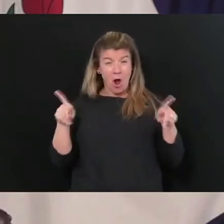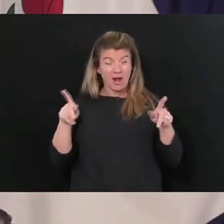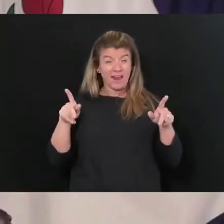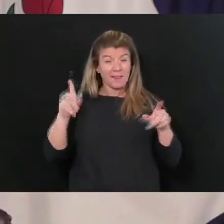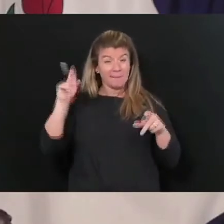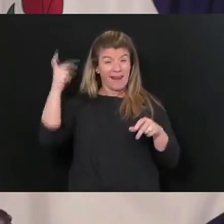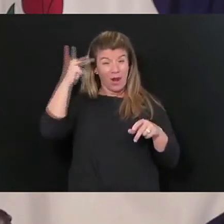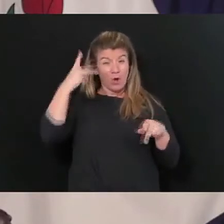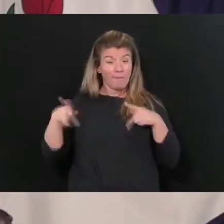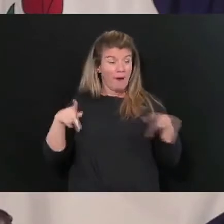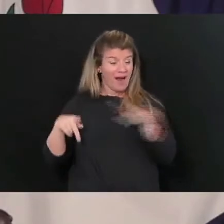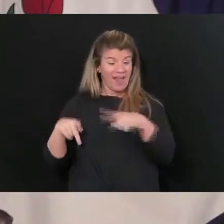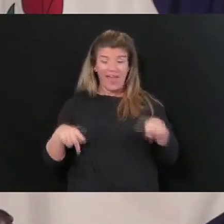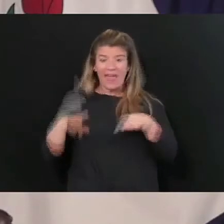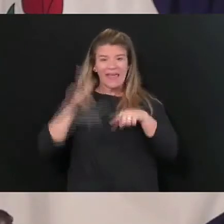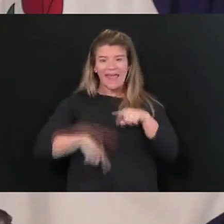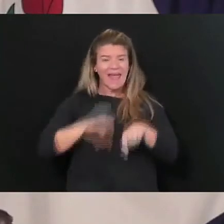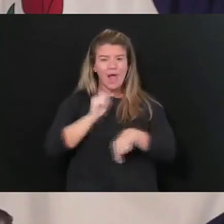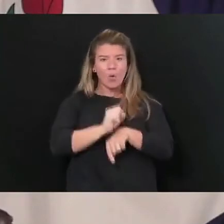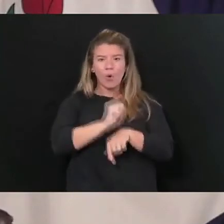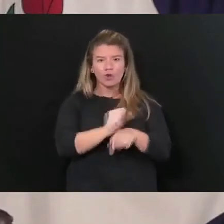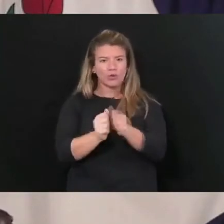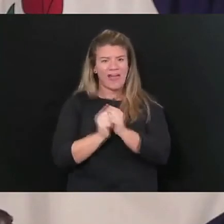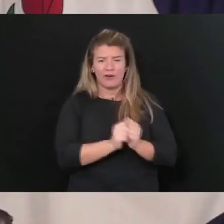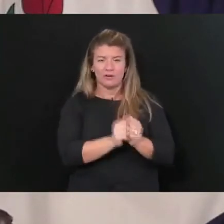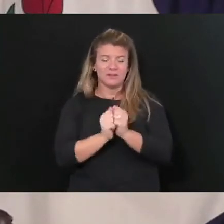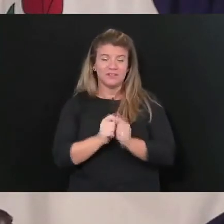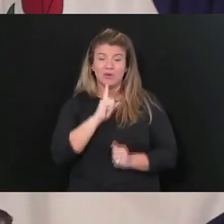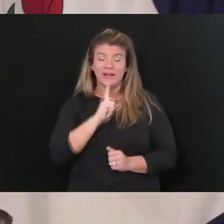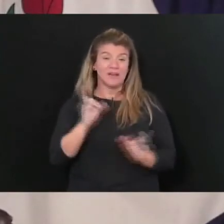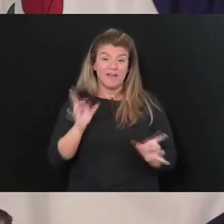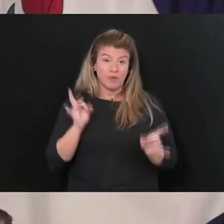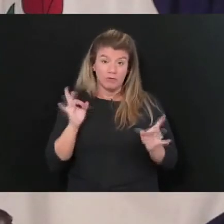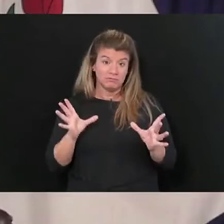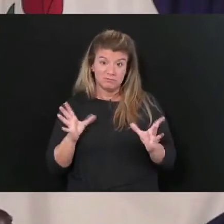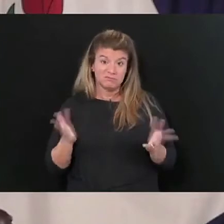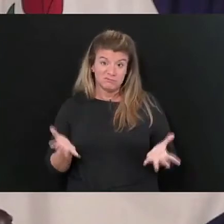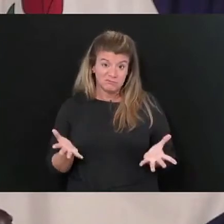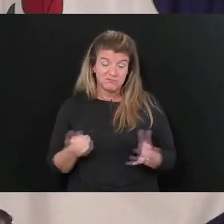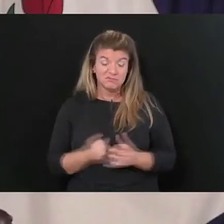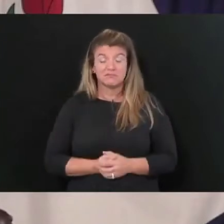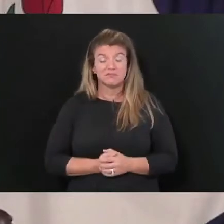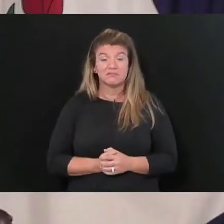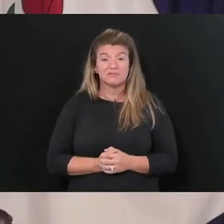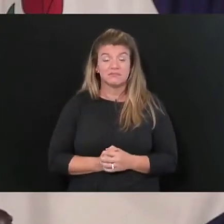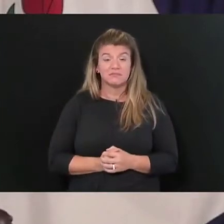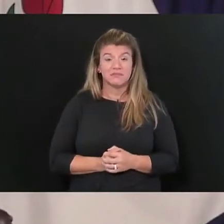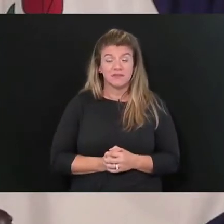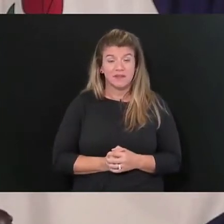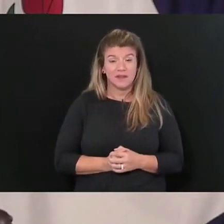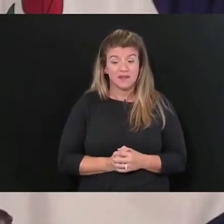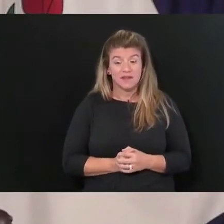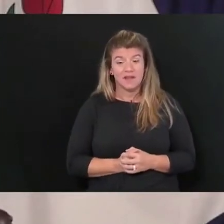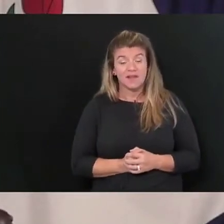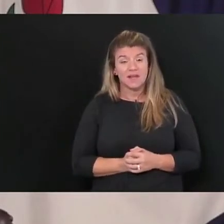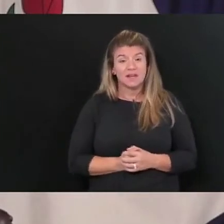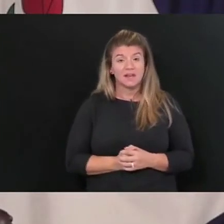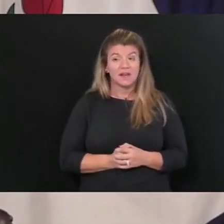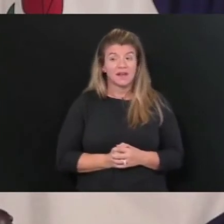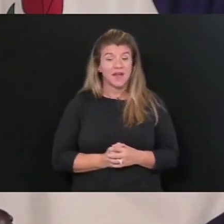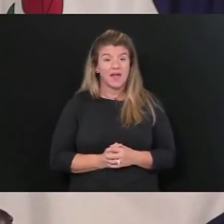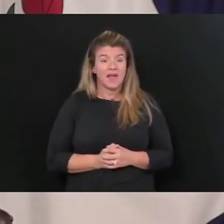crying shame. I mean, when it really boils right down to it. And yet everybody, everybody is a